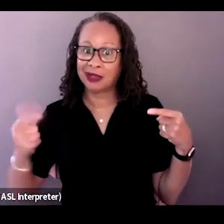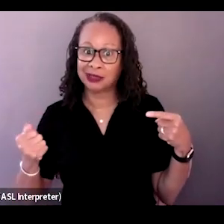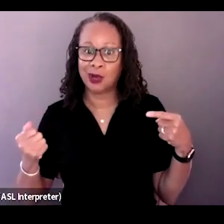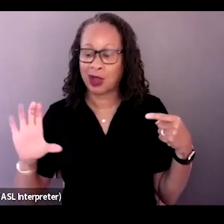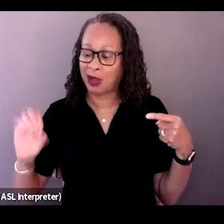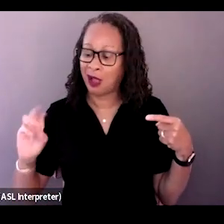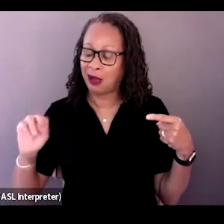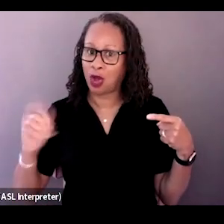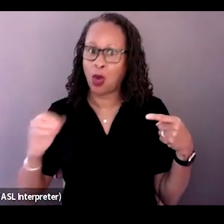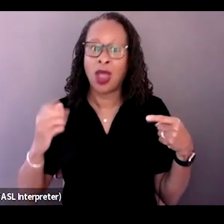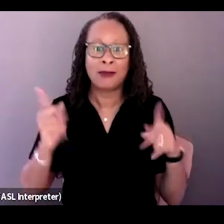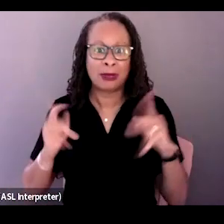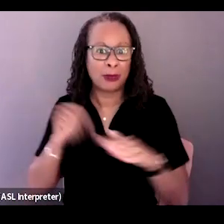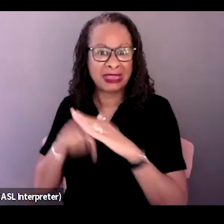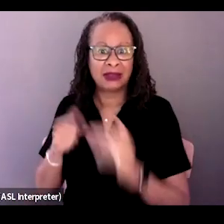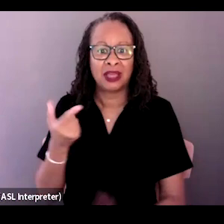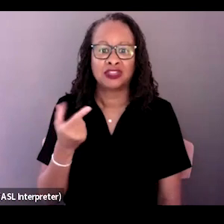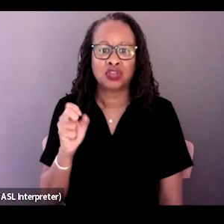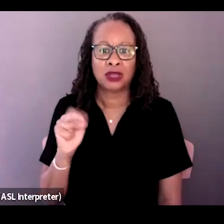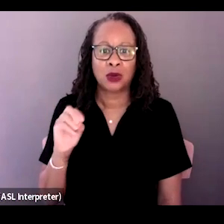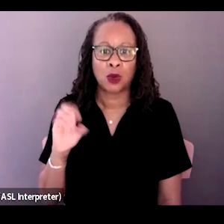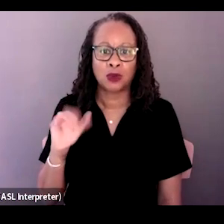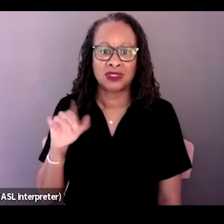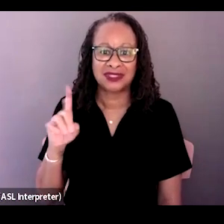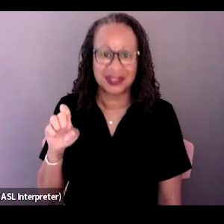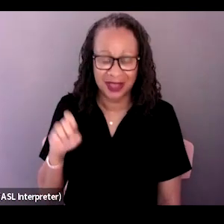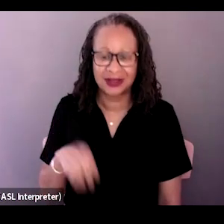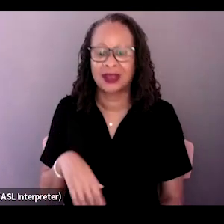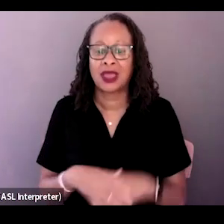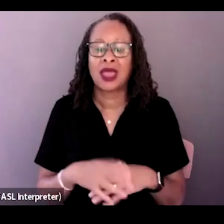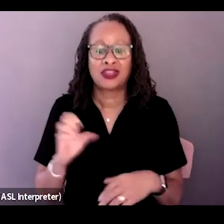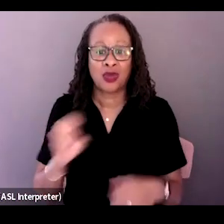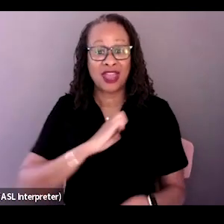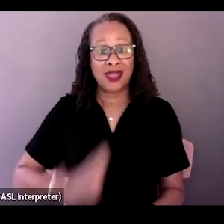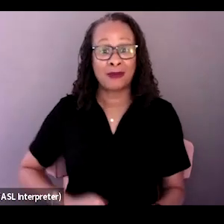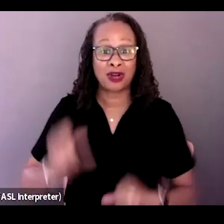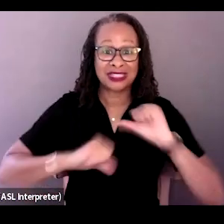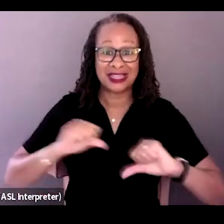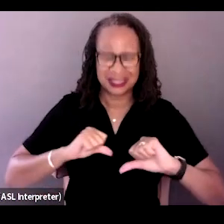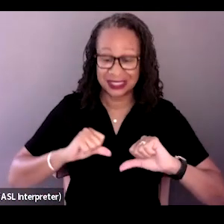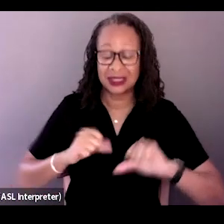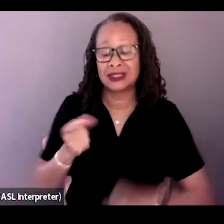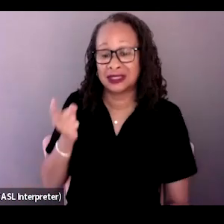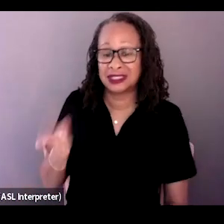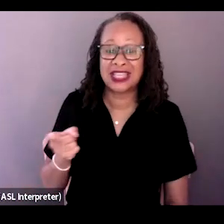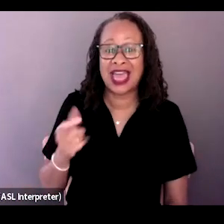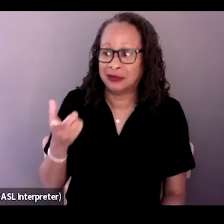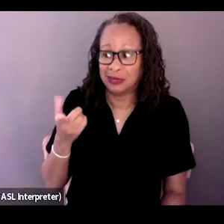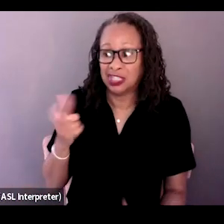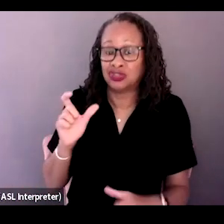Belgians being fascinated by the concept, but underneath the empire of silence, called the l'Empire du Silence, is that a genocide was